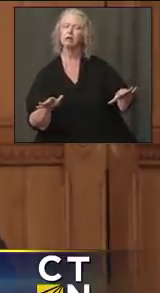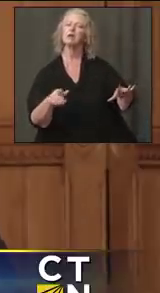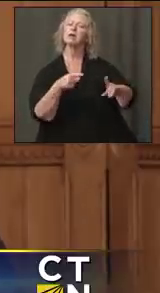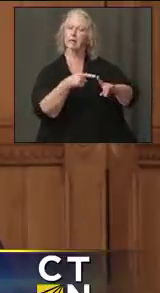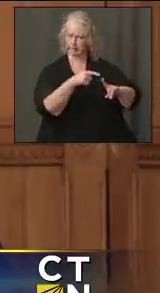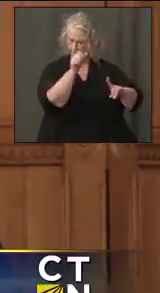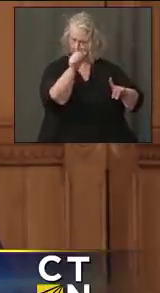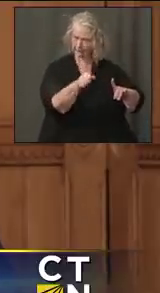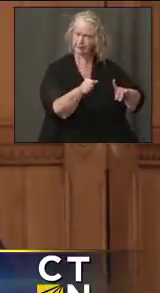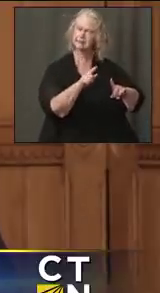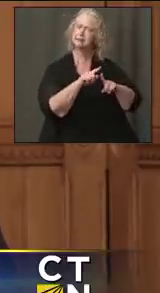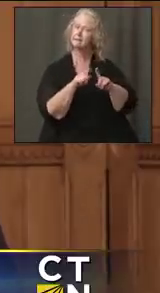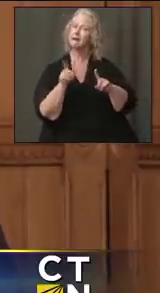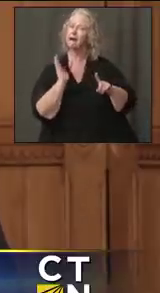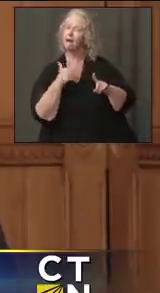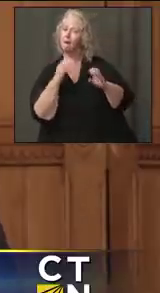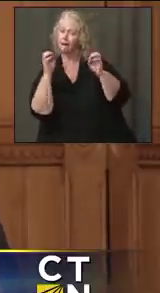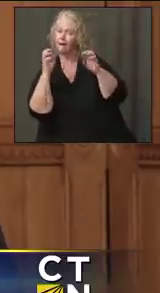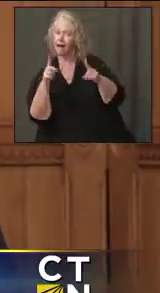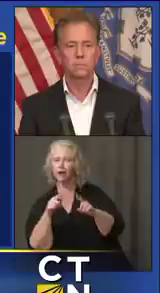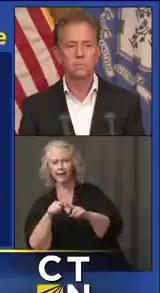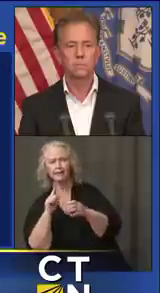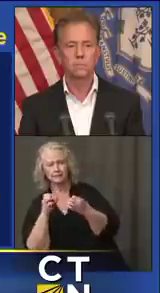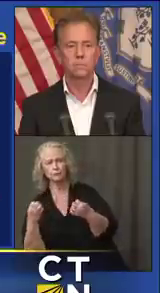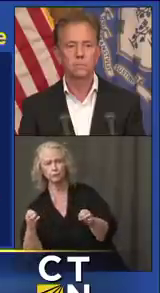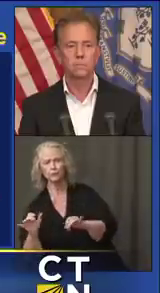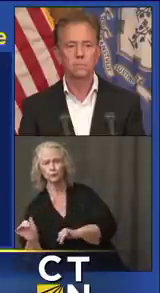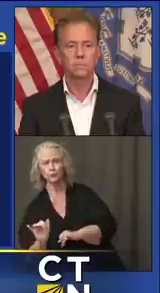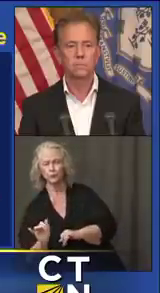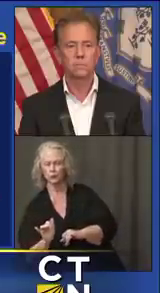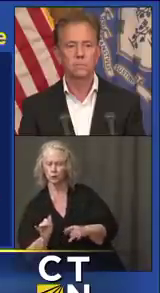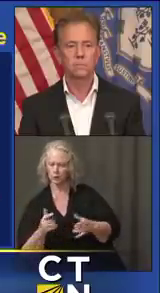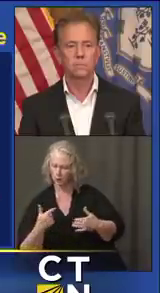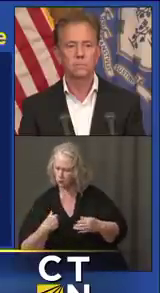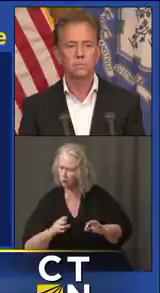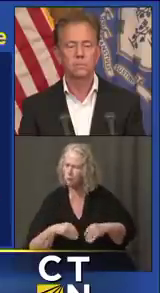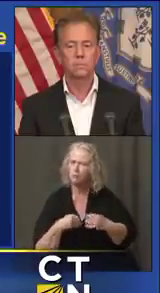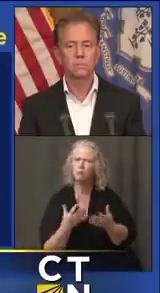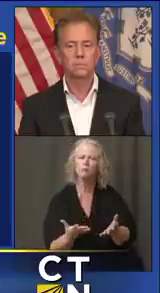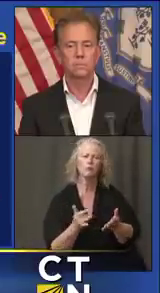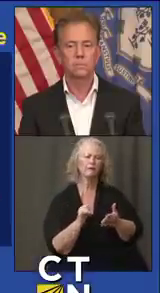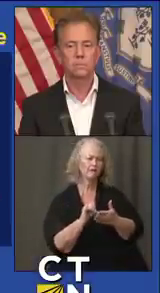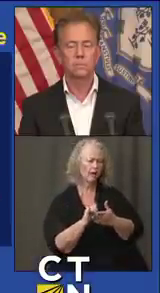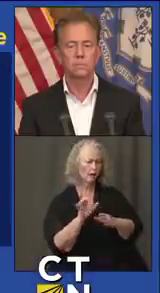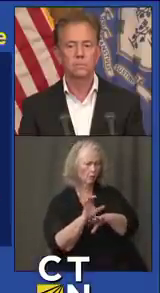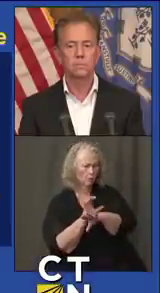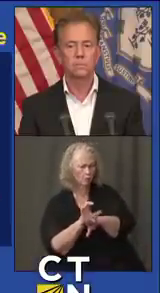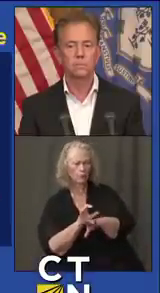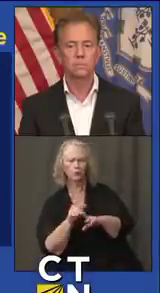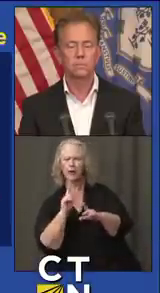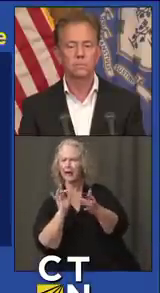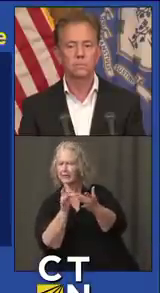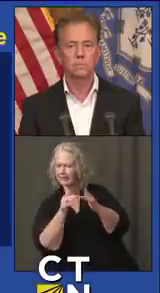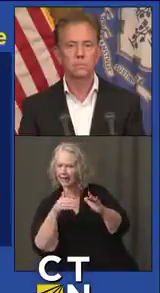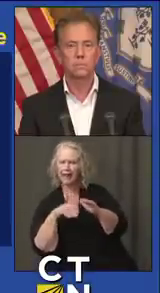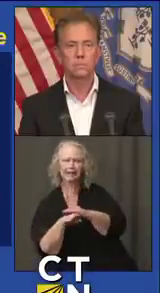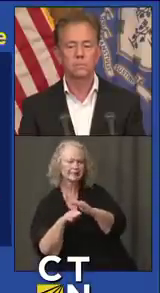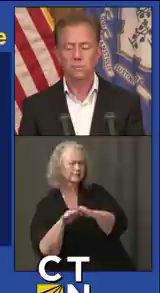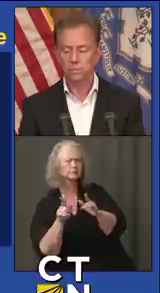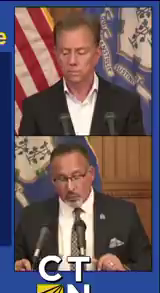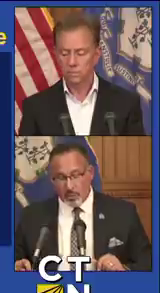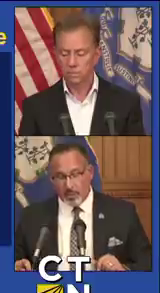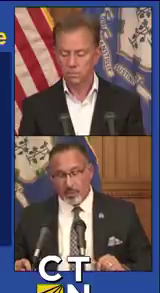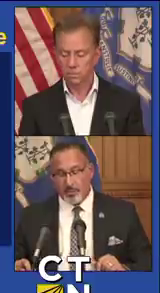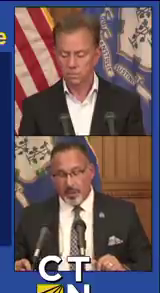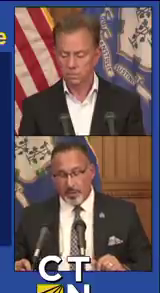educational emergency. While efforts to provide computers and internet access is important, and efforts of teachers